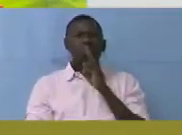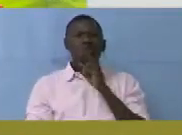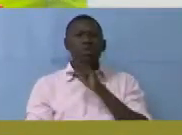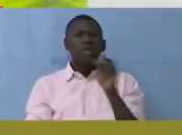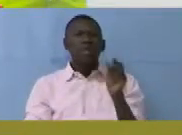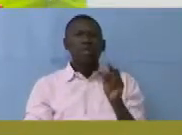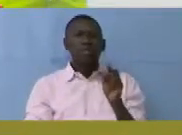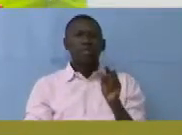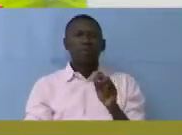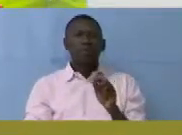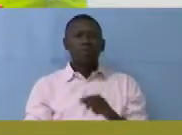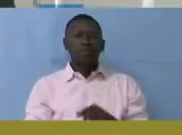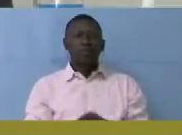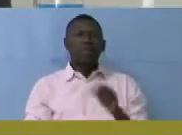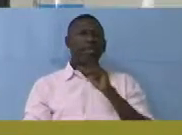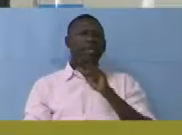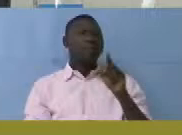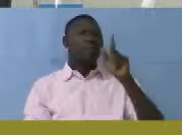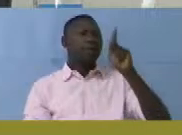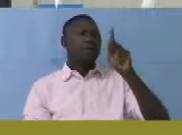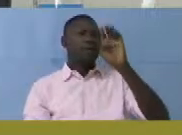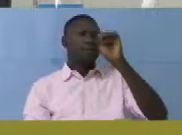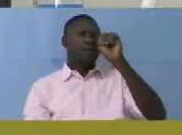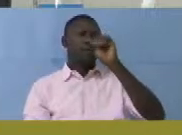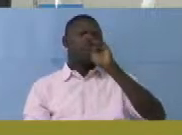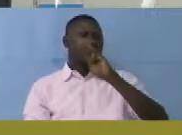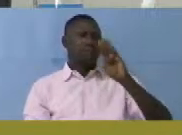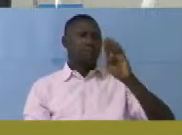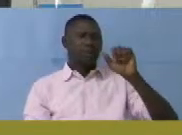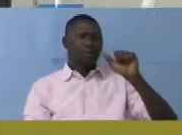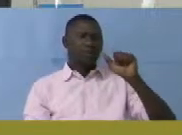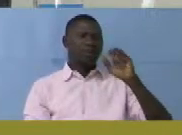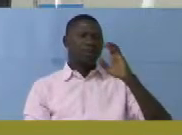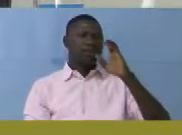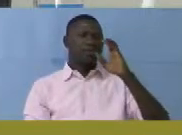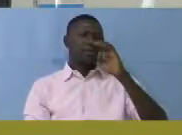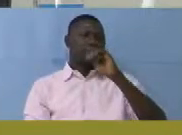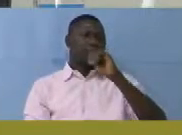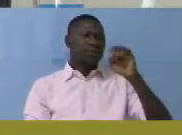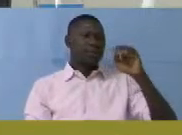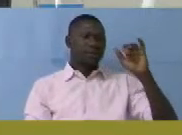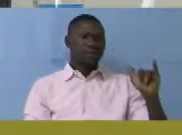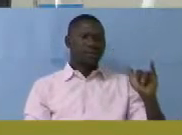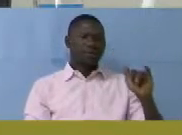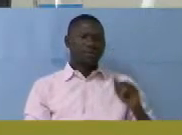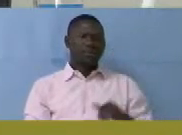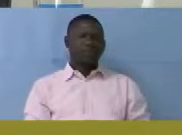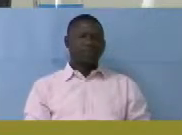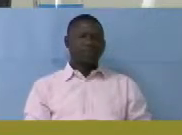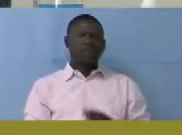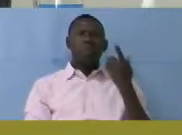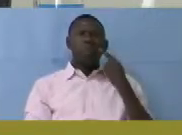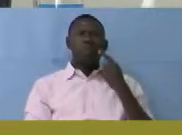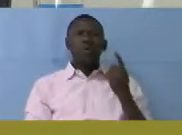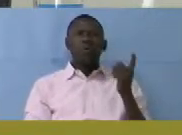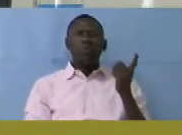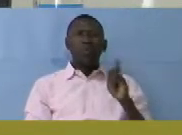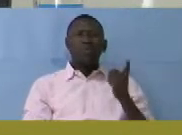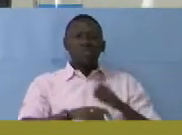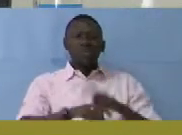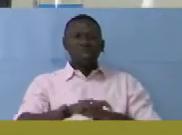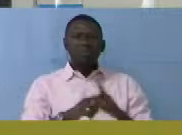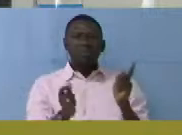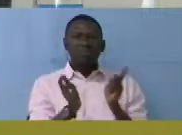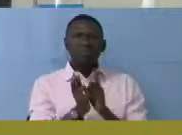wotuno. What time did you arrive there? Wati Jumala mi fura raje montoro wati Jumala. Keba's house, you mean? Mm-hmm. No, I don't remember